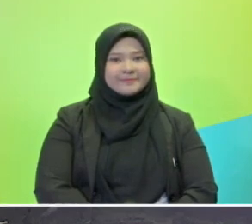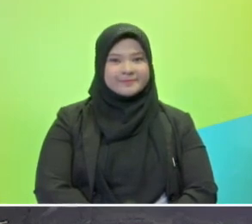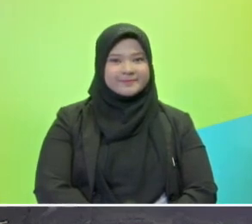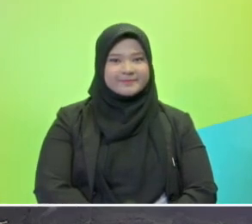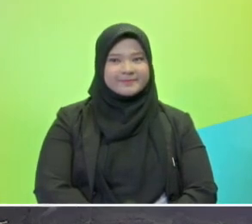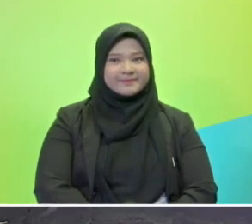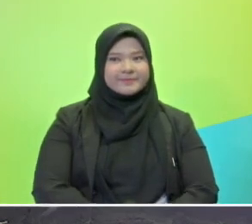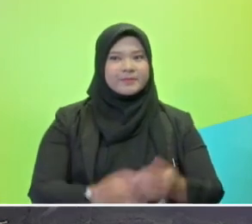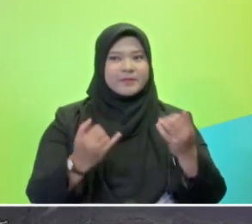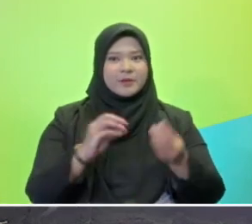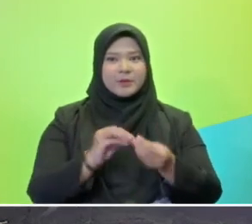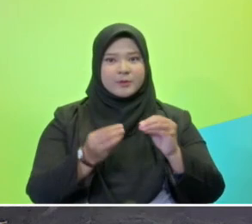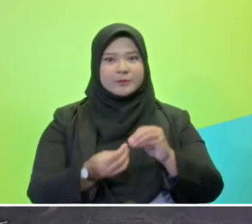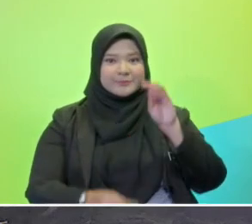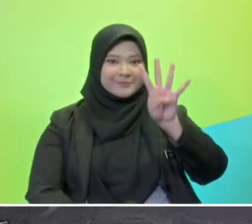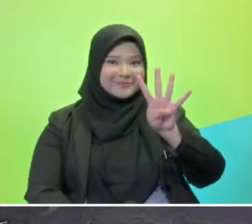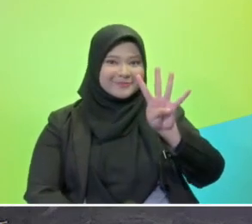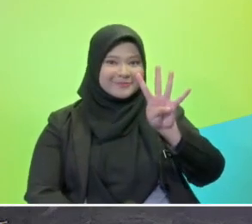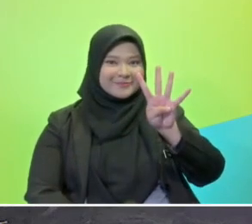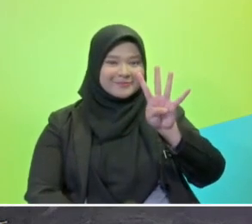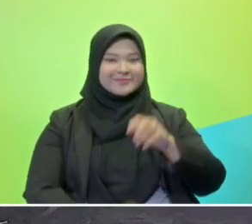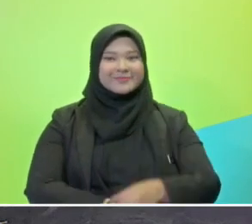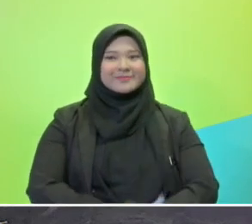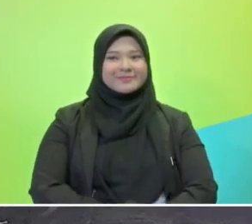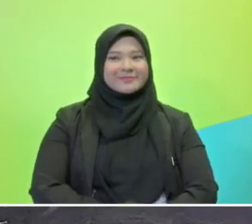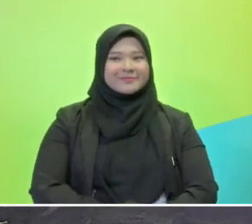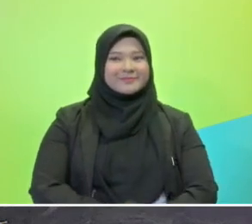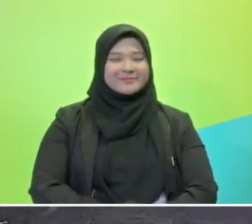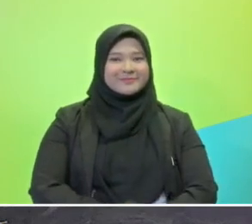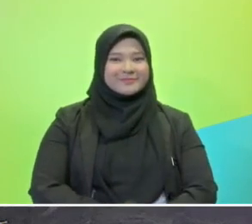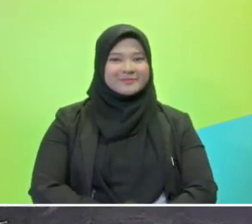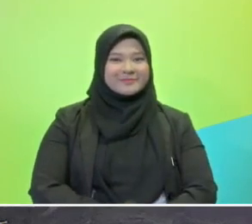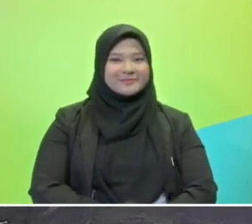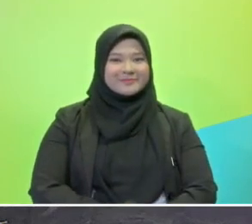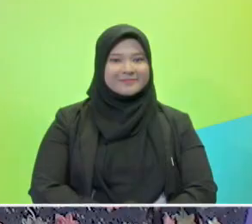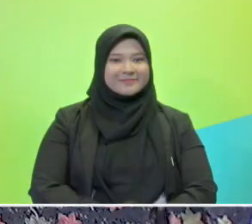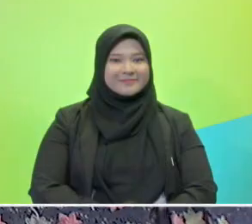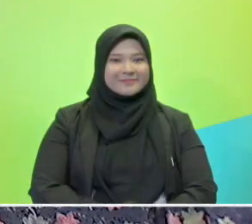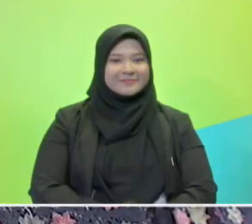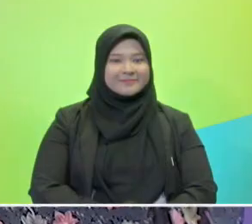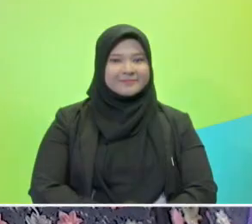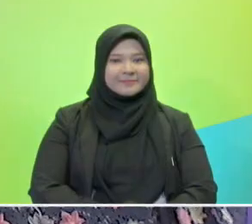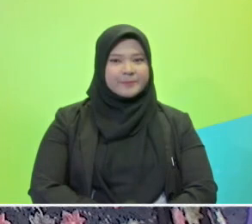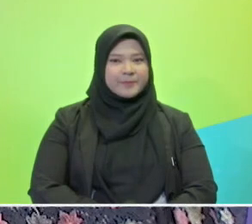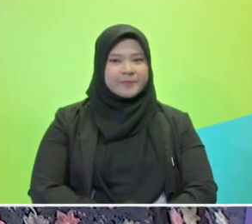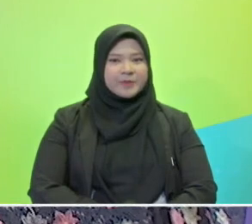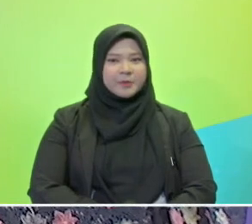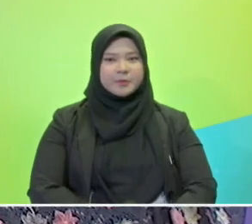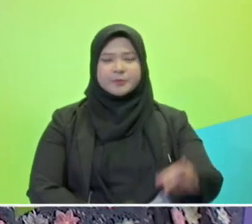your turn. Ready, Al-Fateh? Let's do this. Okay. Ready. Let's look at the next